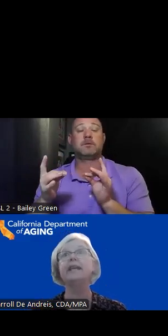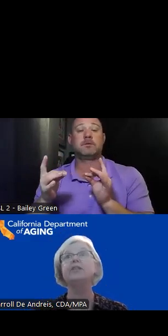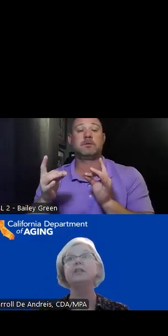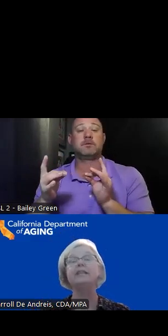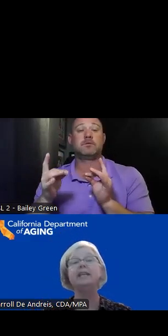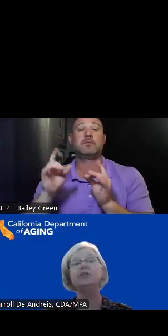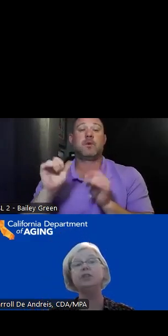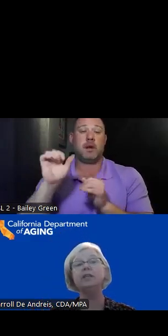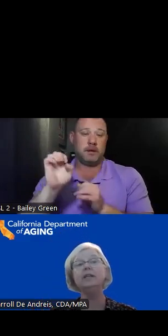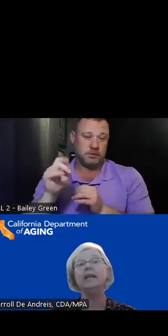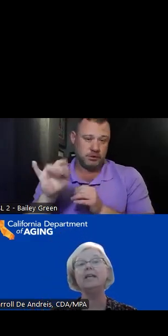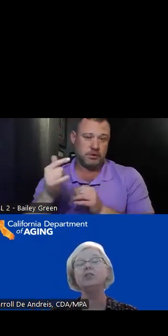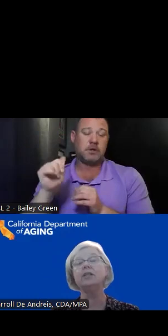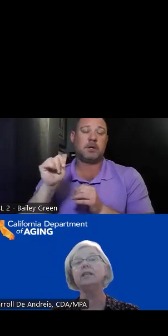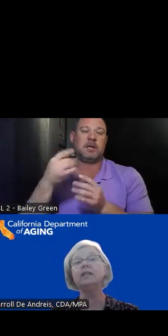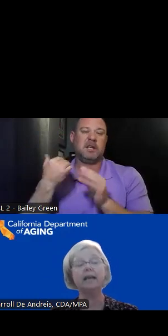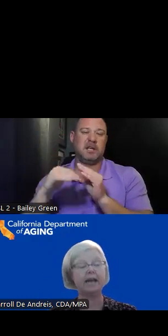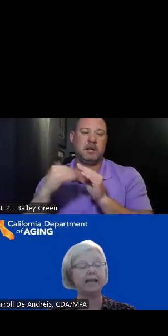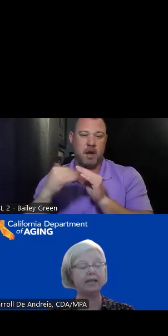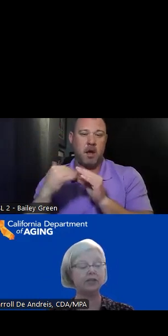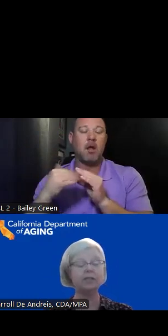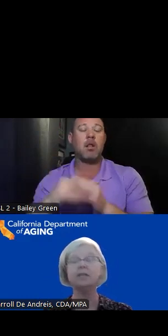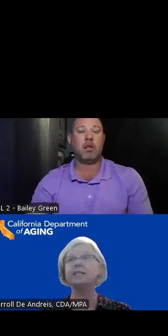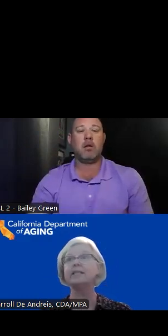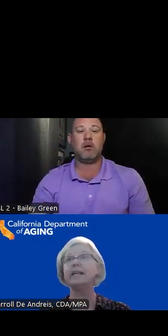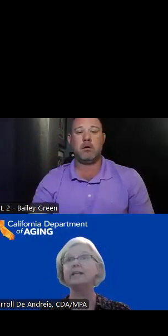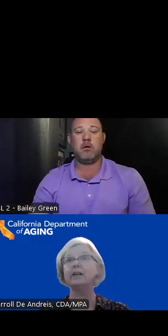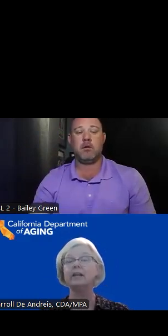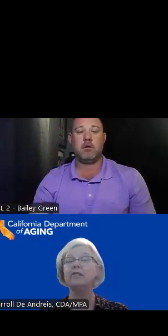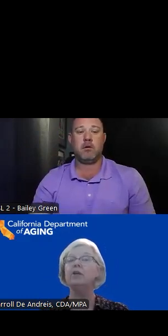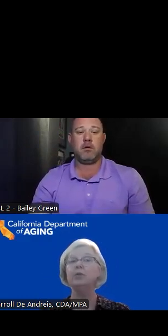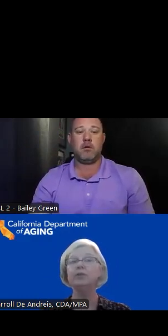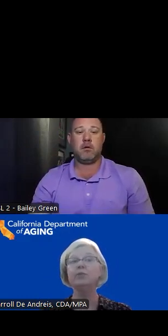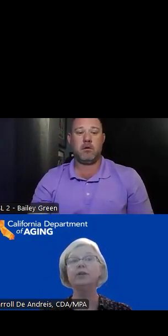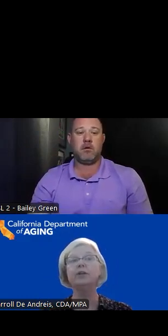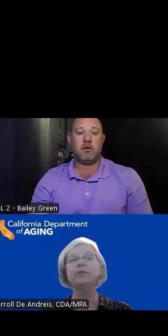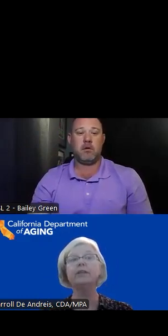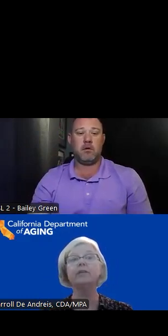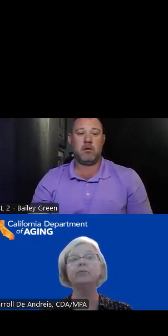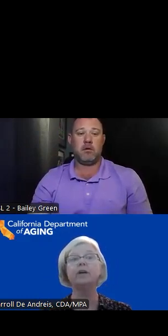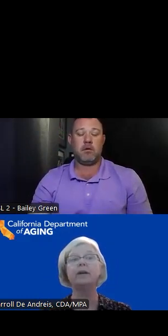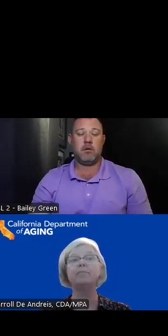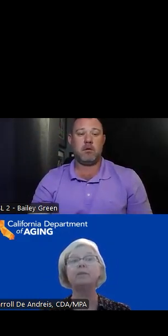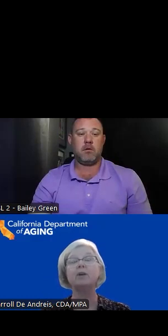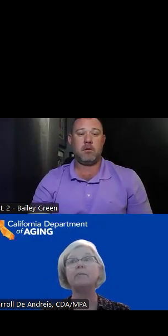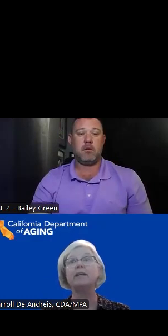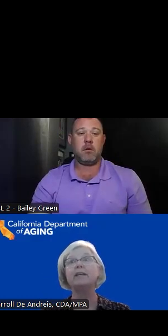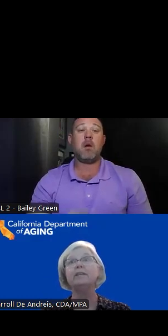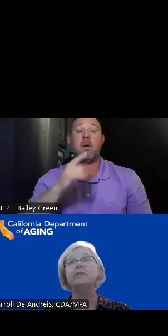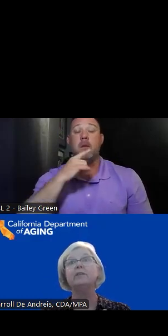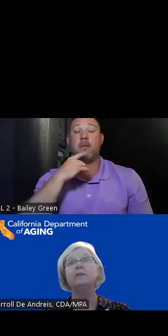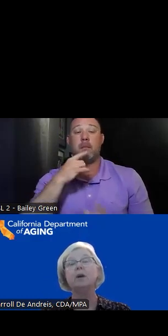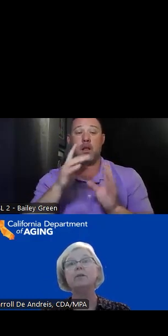to engage, ENGAGE, at aging.ca.gov. We do want to note that public